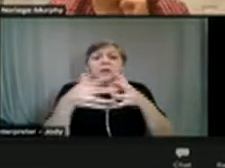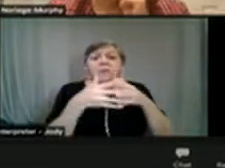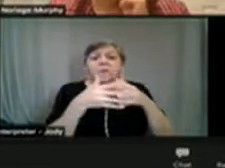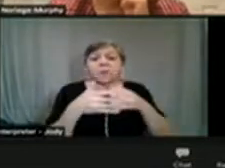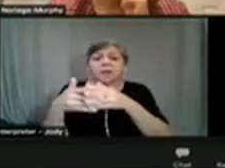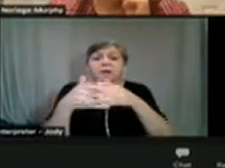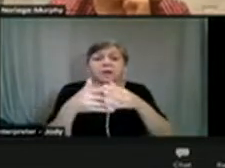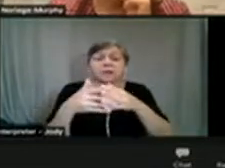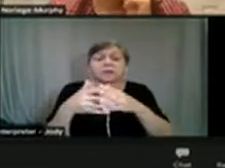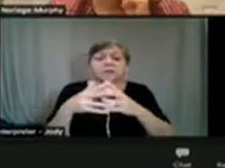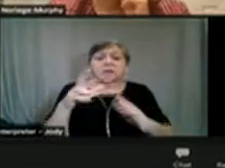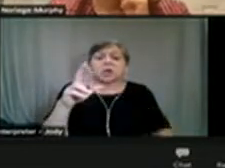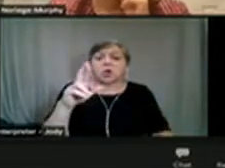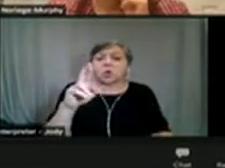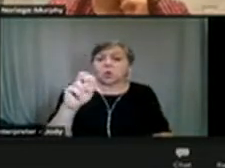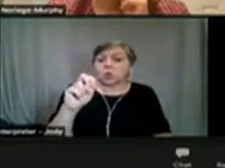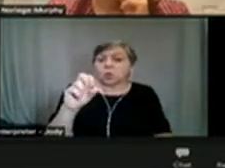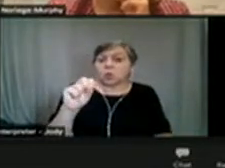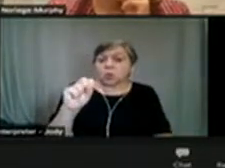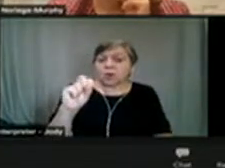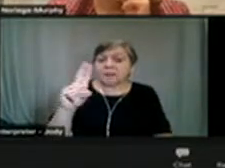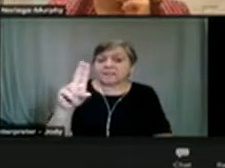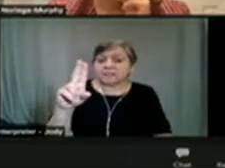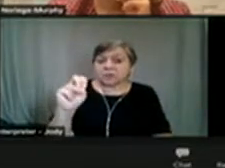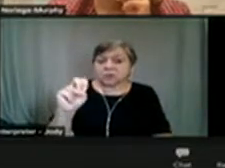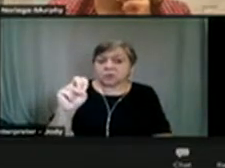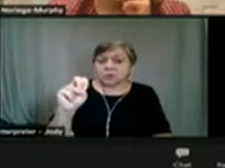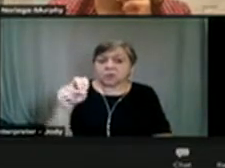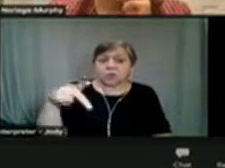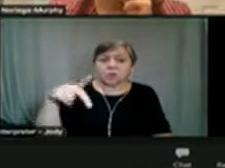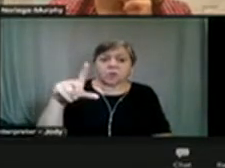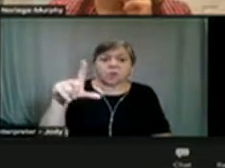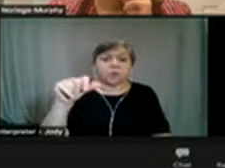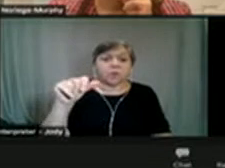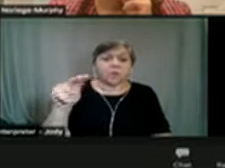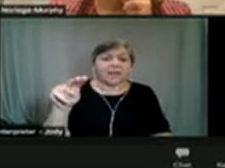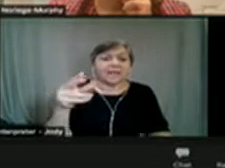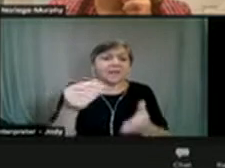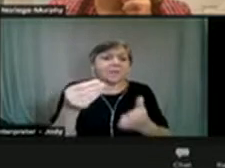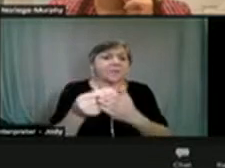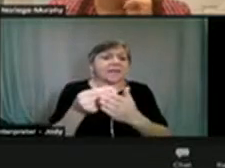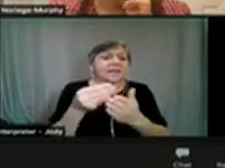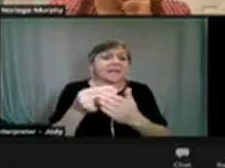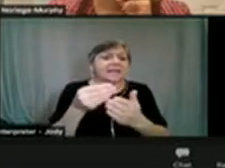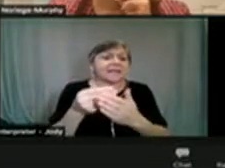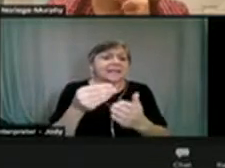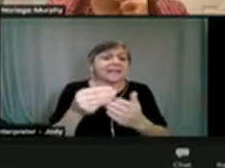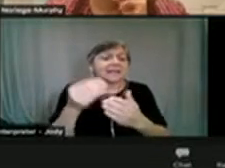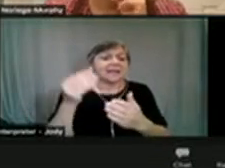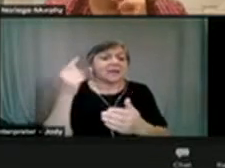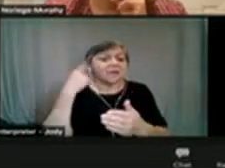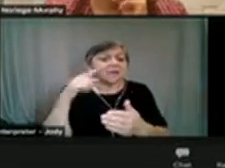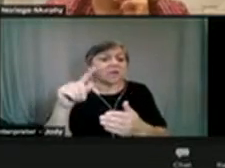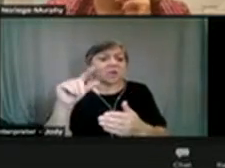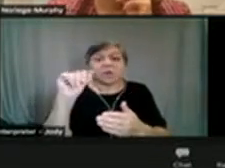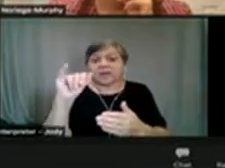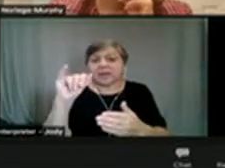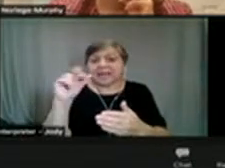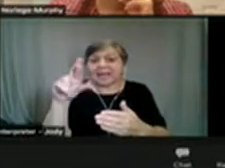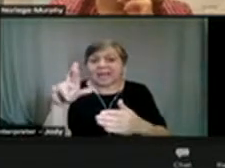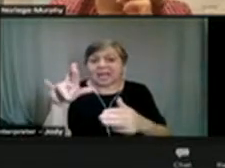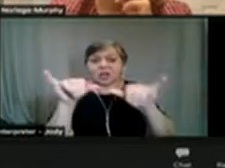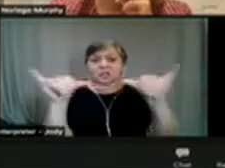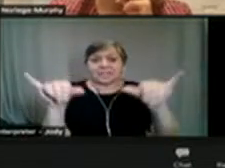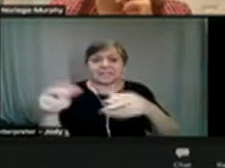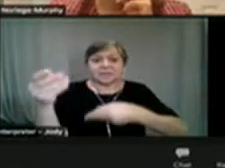program funding, a good chunk of it, to replace all of the air filtration systems across the district. So